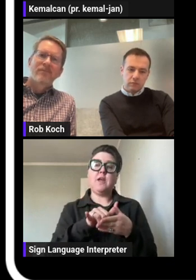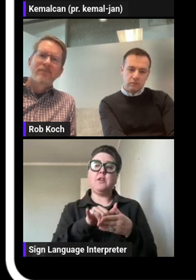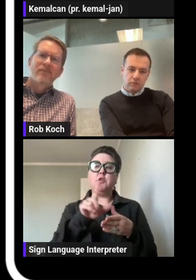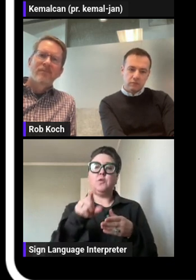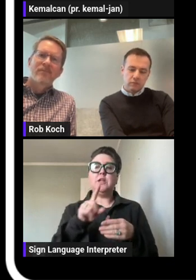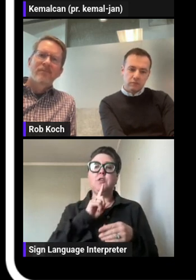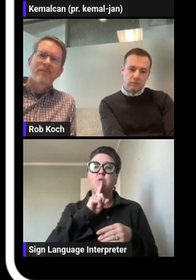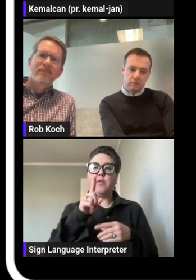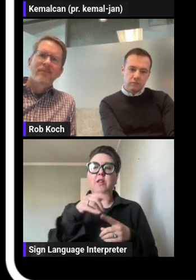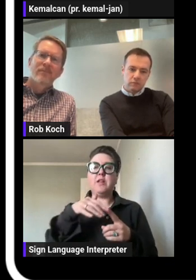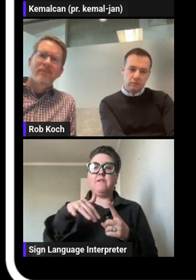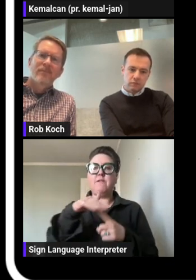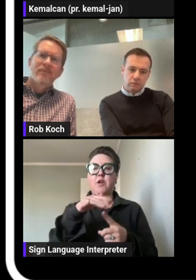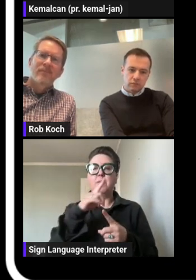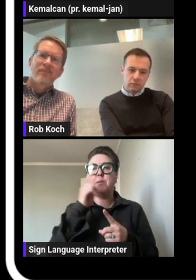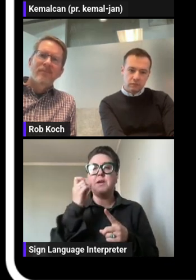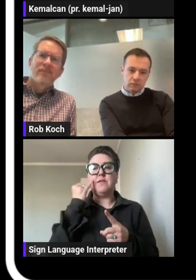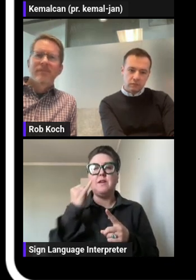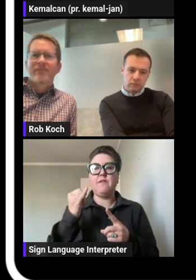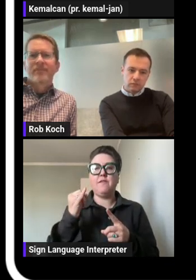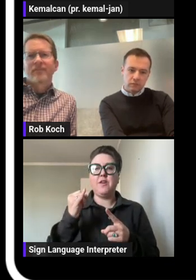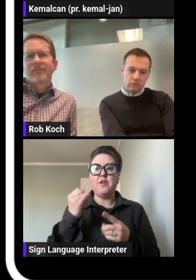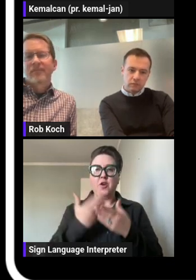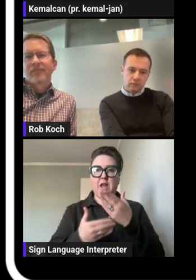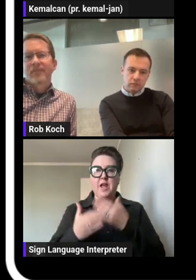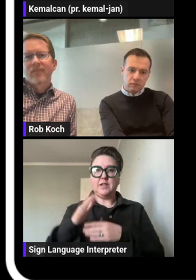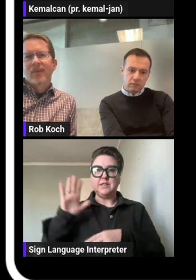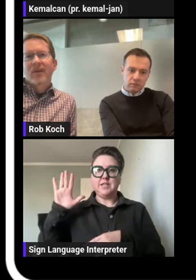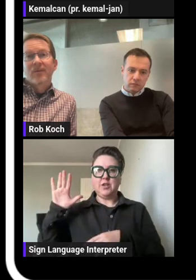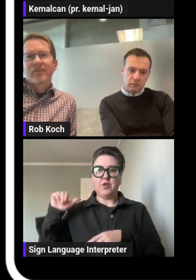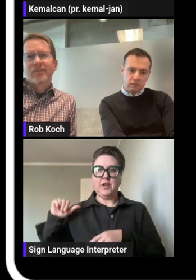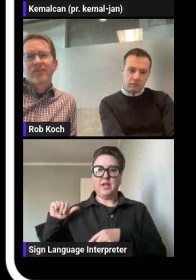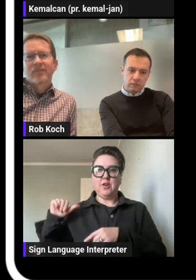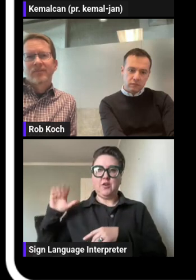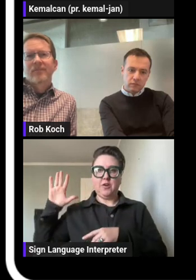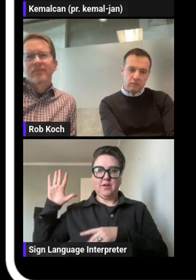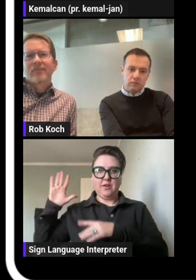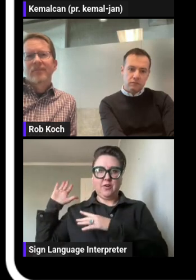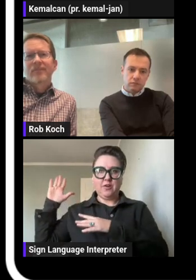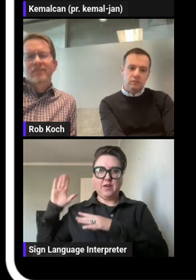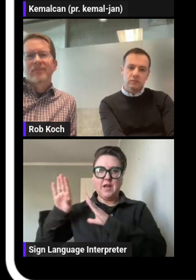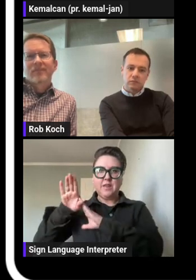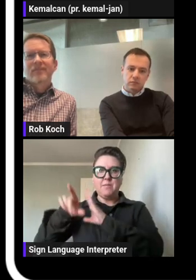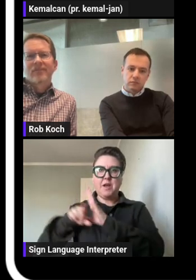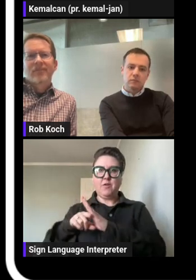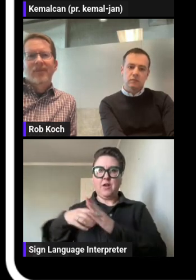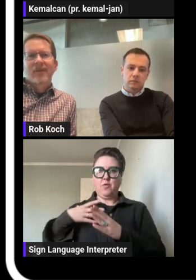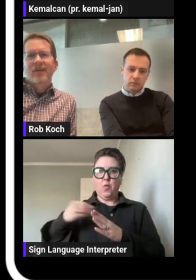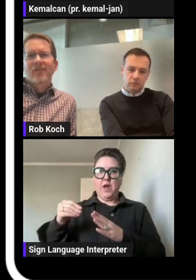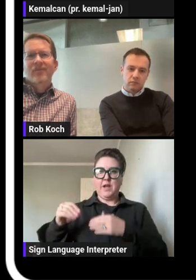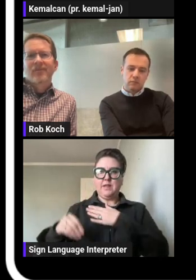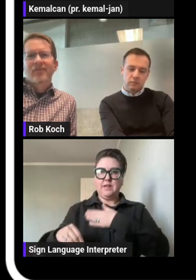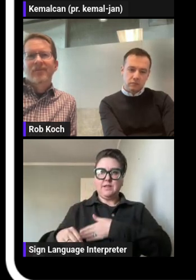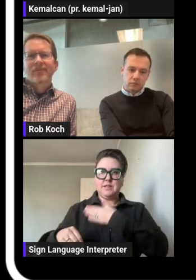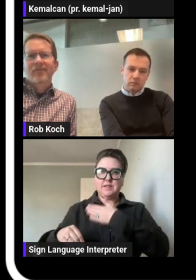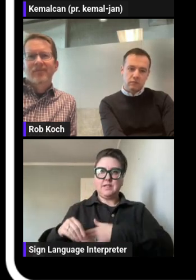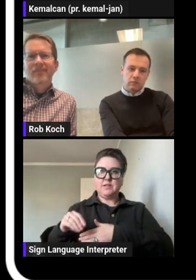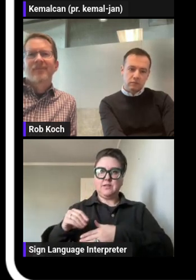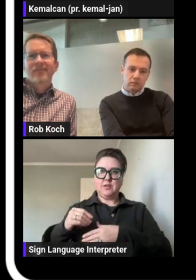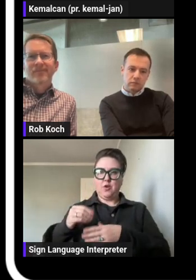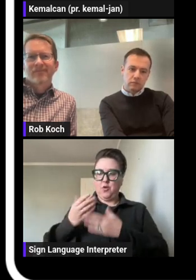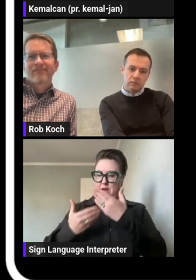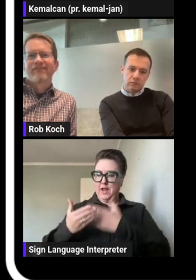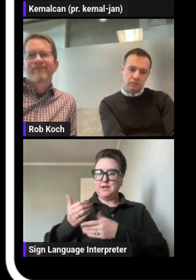environment, because what if your hand's up and your hand's real white and the background's real white and part of it is obscured?